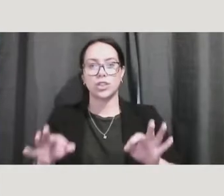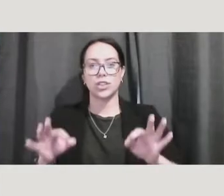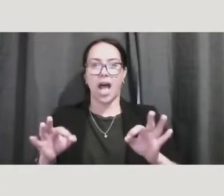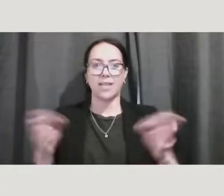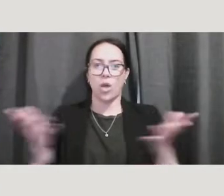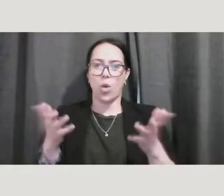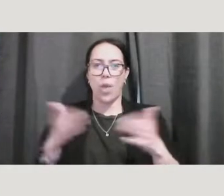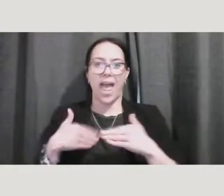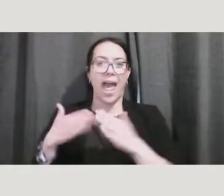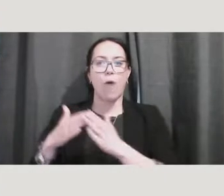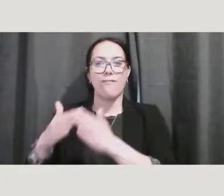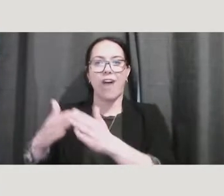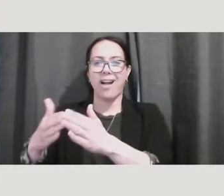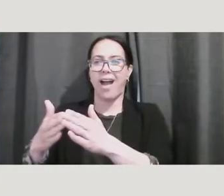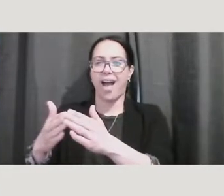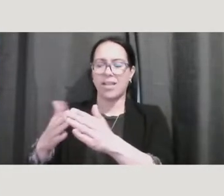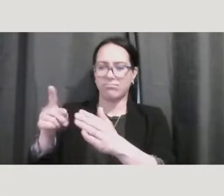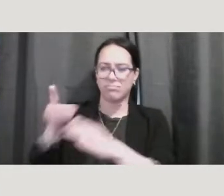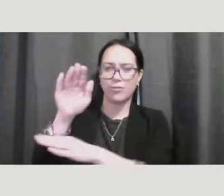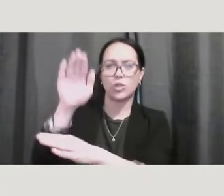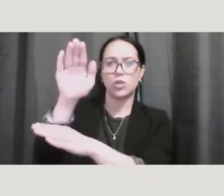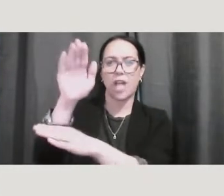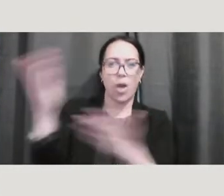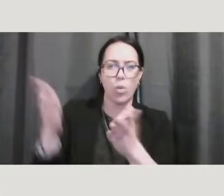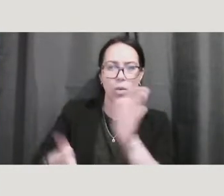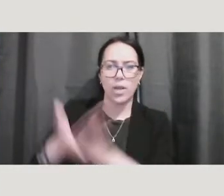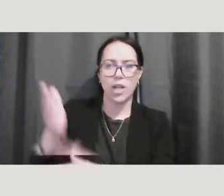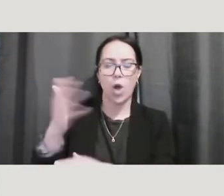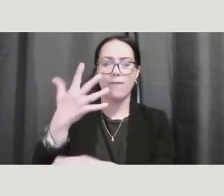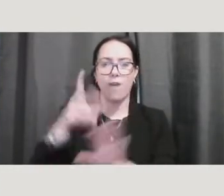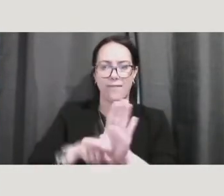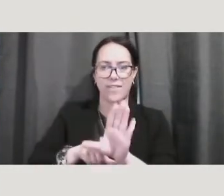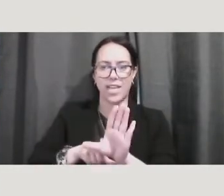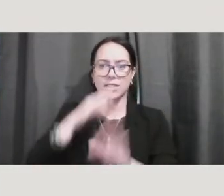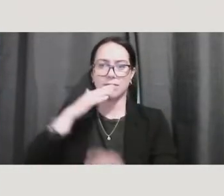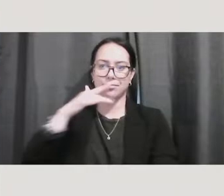Vaca is going to go for the next five years my law is